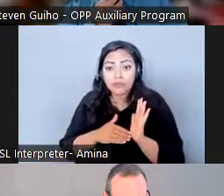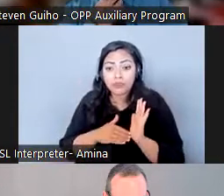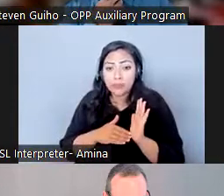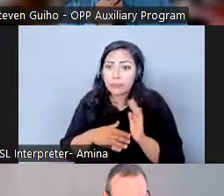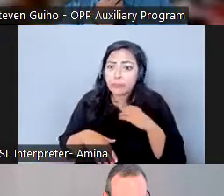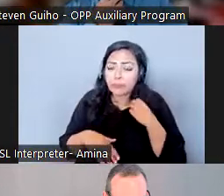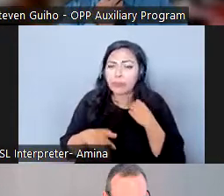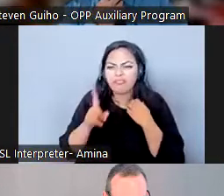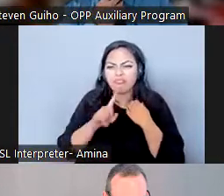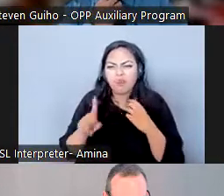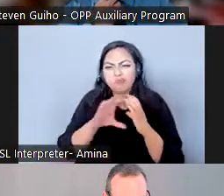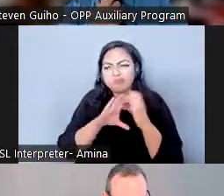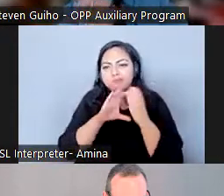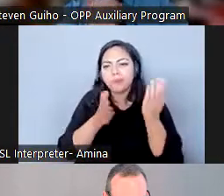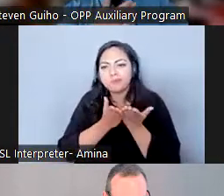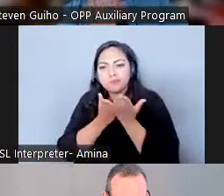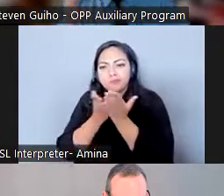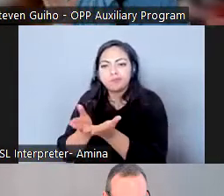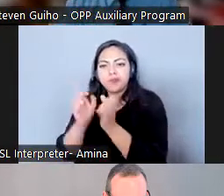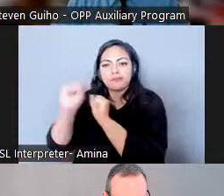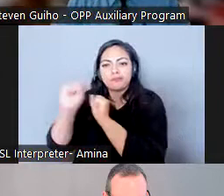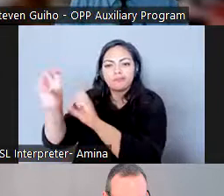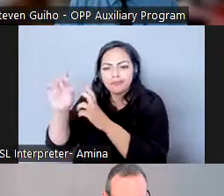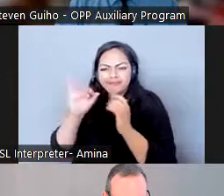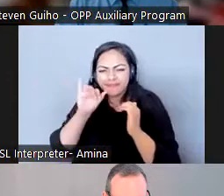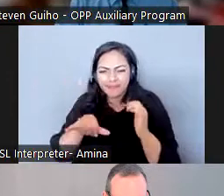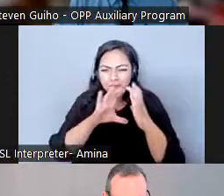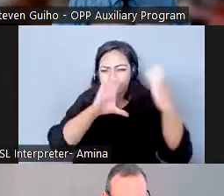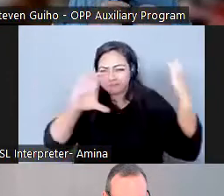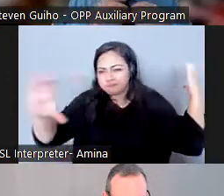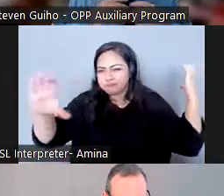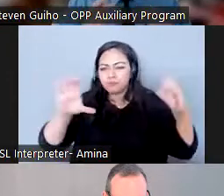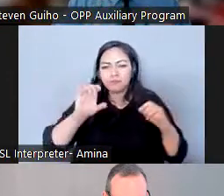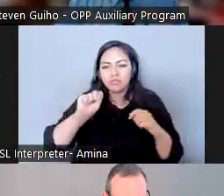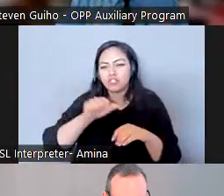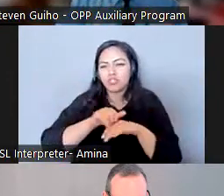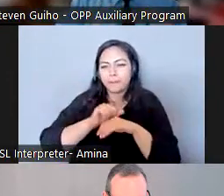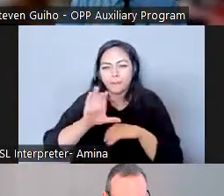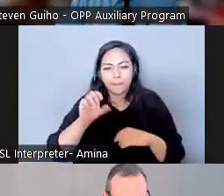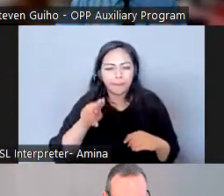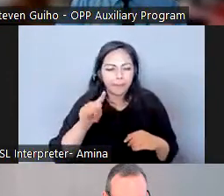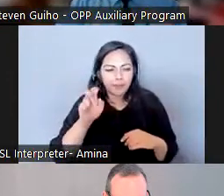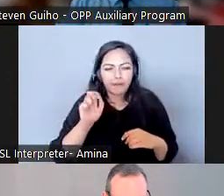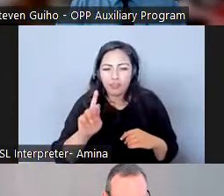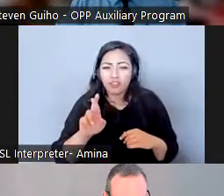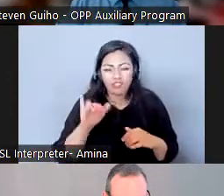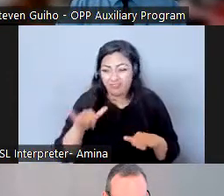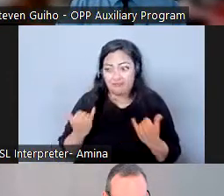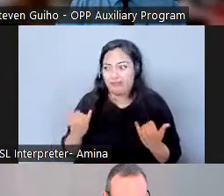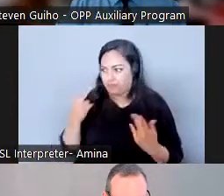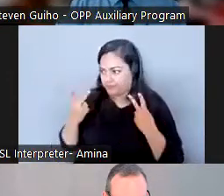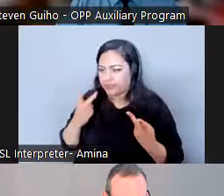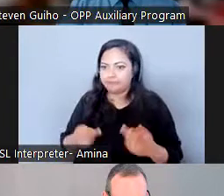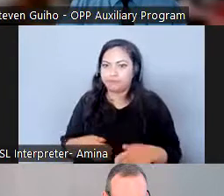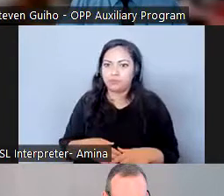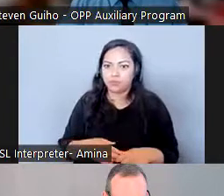happen. I There's put up, scams for everything out there. You just have to be mindful and you have to think about it. right.